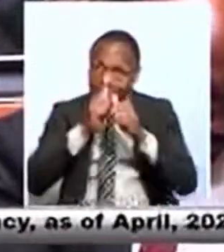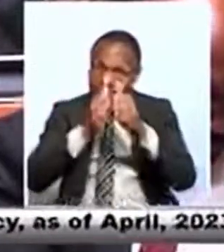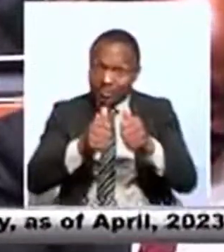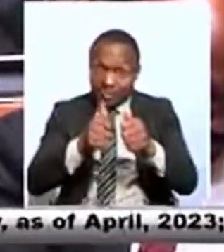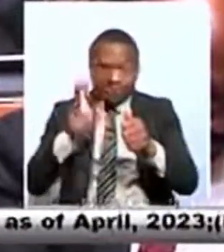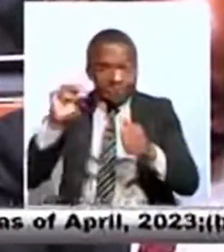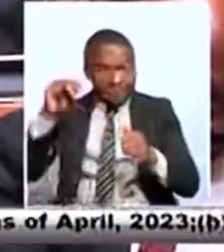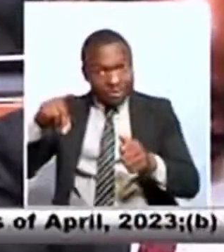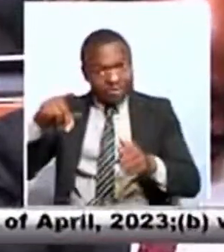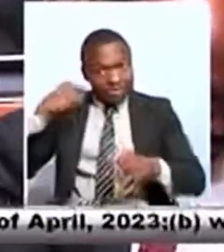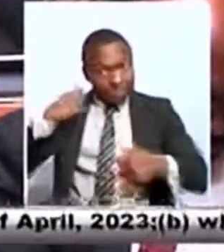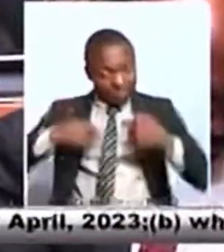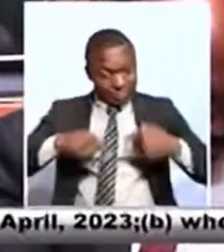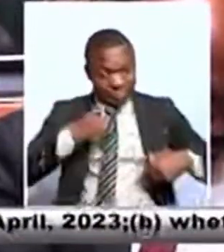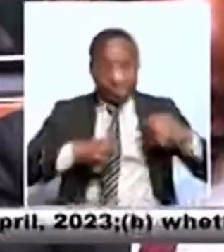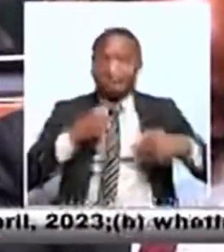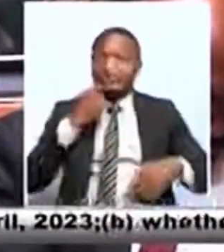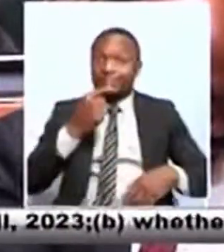said, that